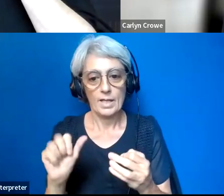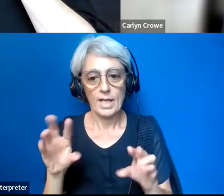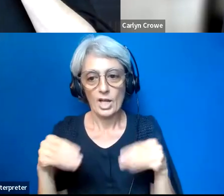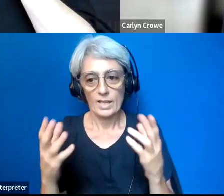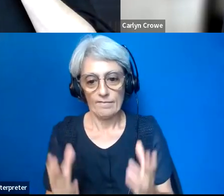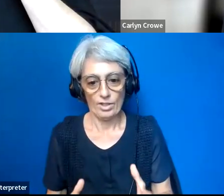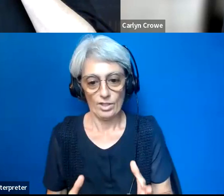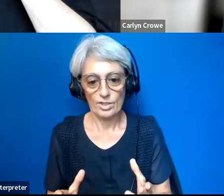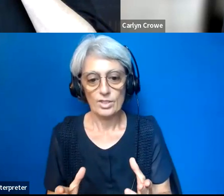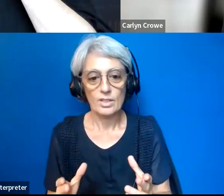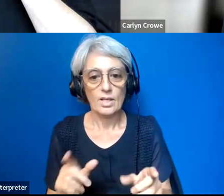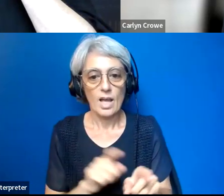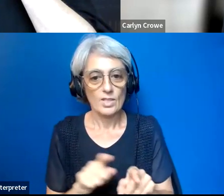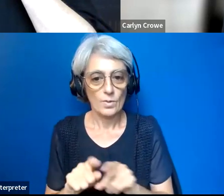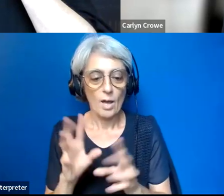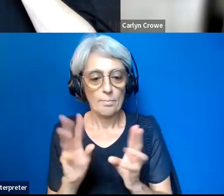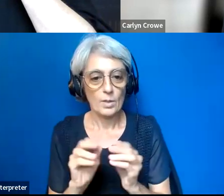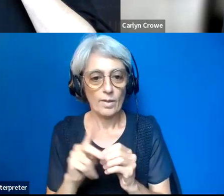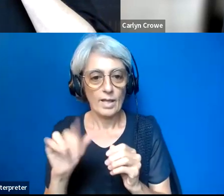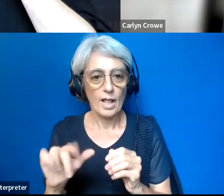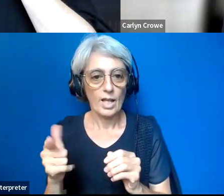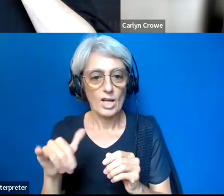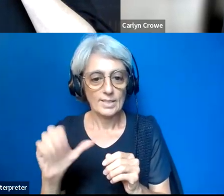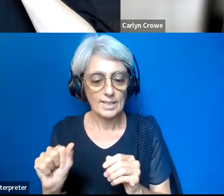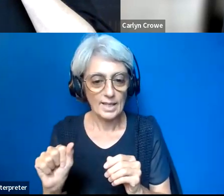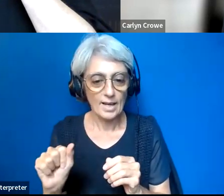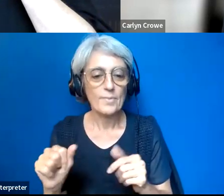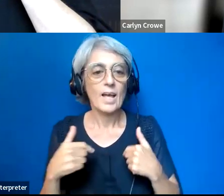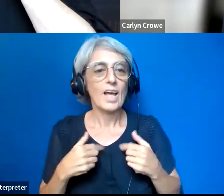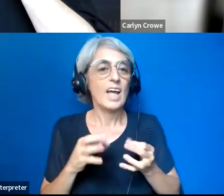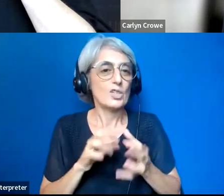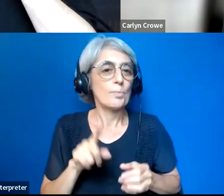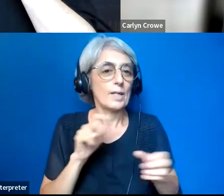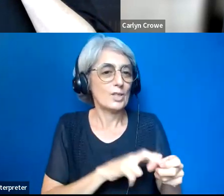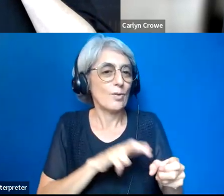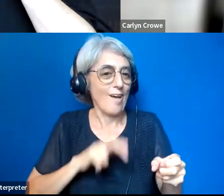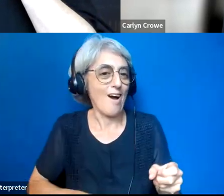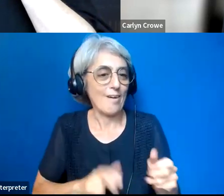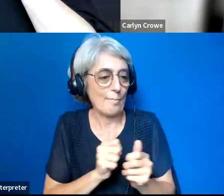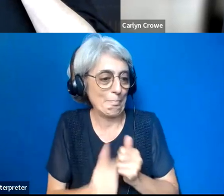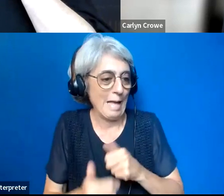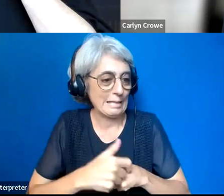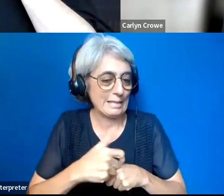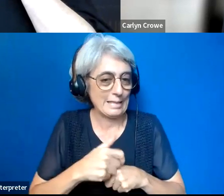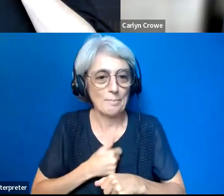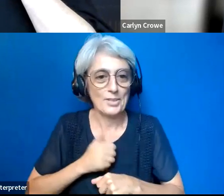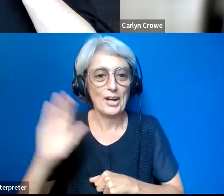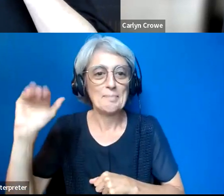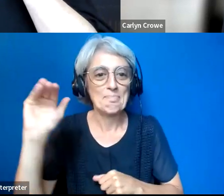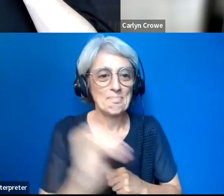caregivers. As well, I'm going to be meeting with Kelly Garcia and Liz Matney, and I'm also going to be attending a